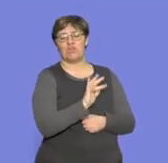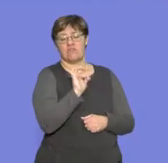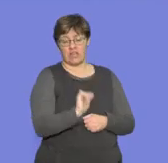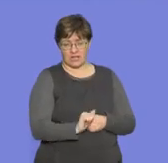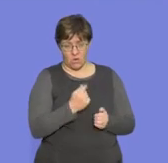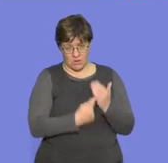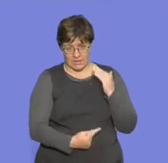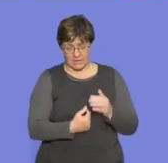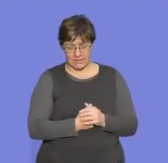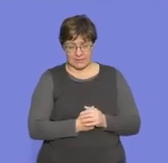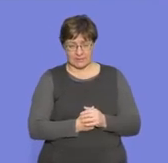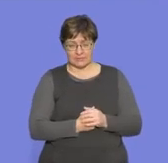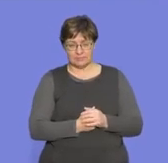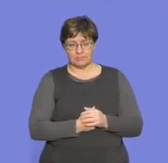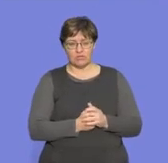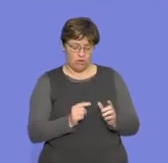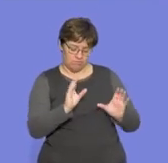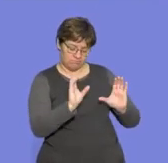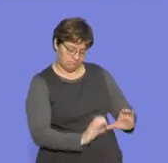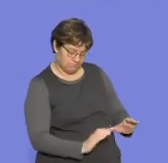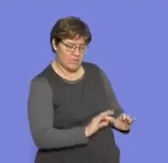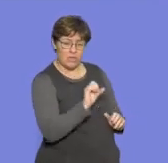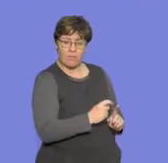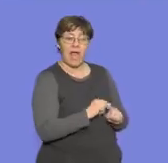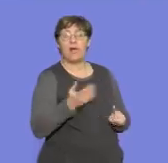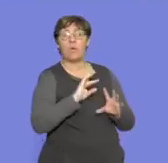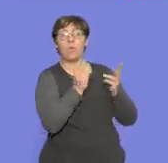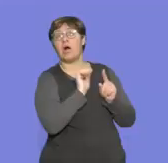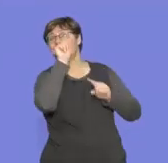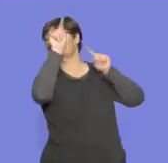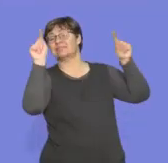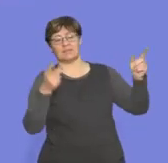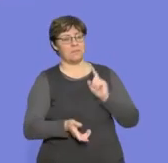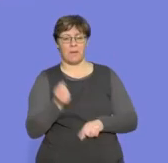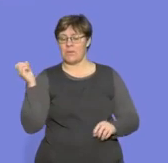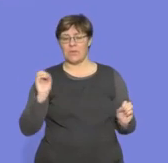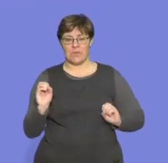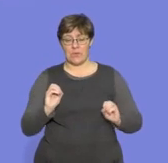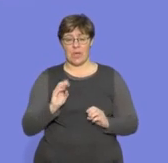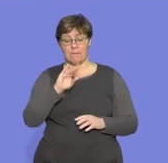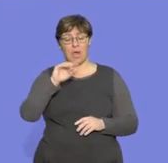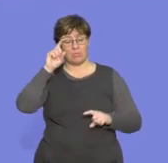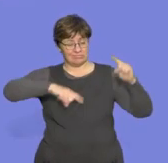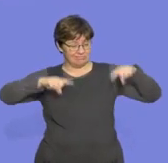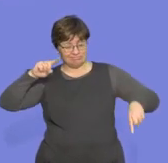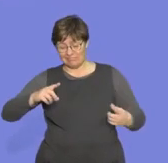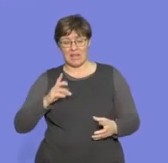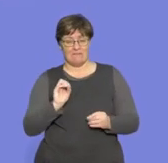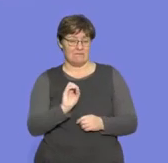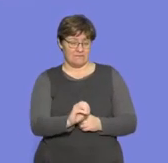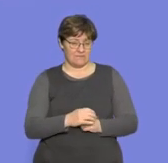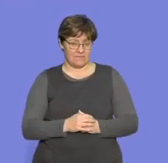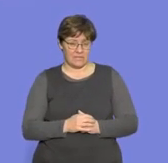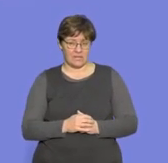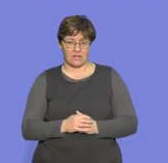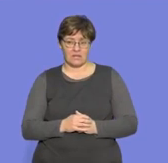of that are the found area, nowhere else only in in the that world. So part of a the rich, area, nowhere else in the world. biodiverse So spot. a rich, It's biodiverse one of the 6 floral spot. kingdoms in the world. It's one of